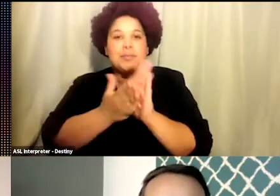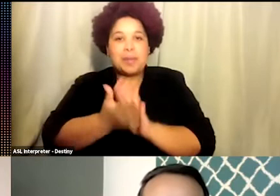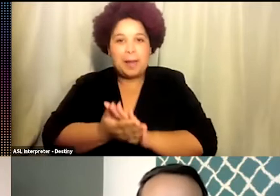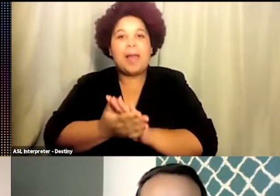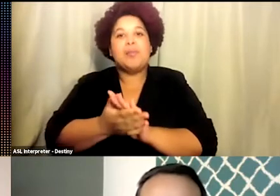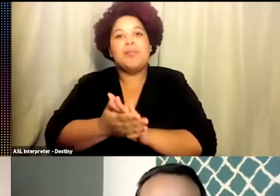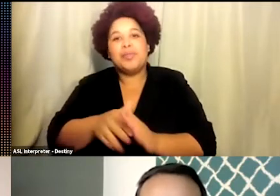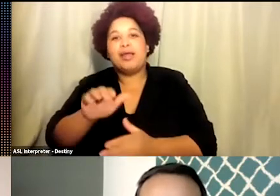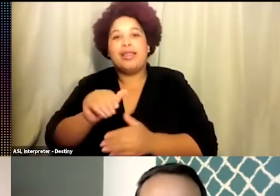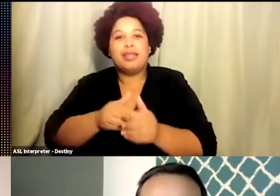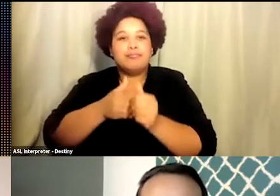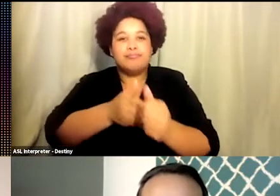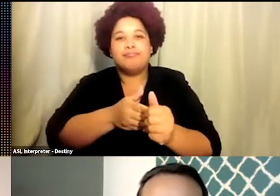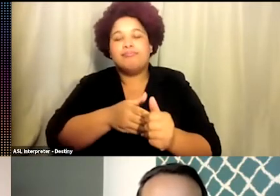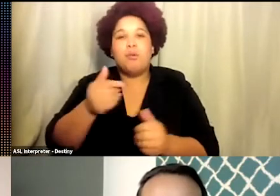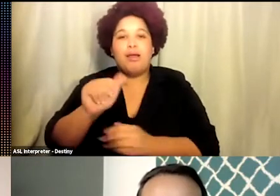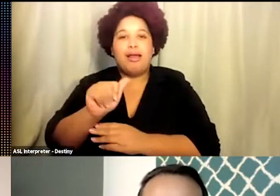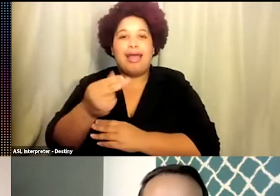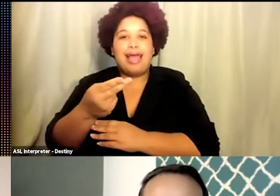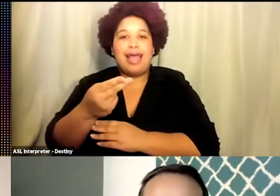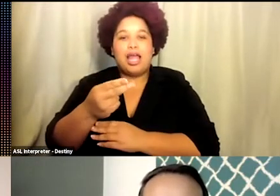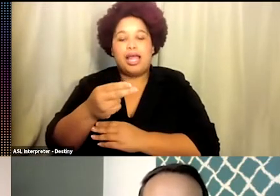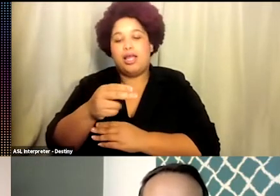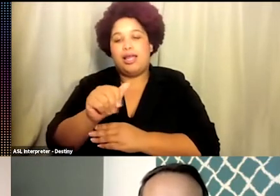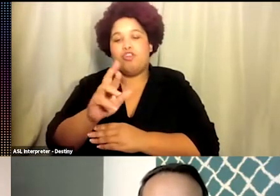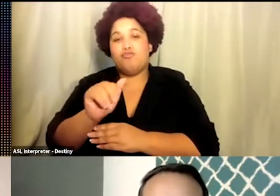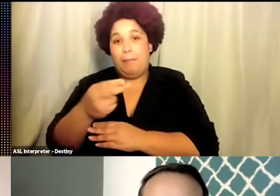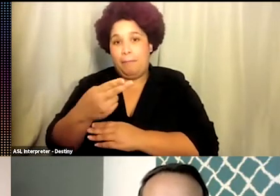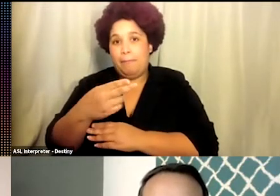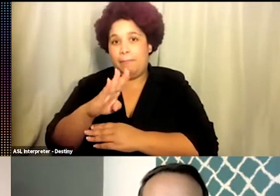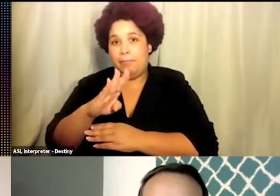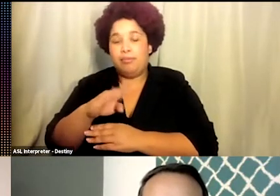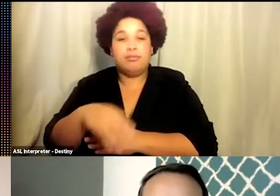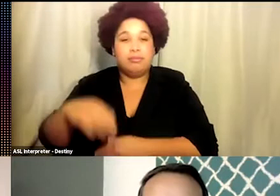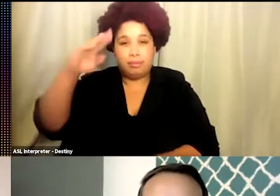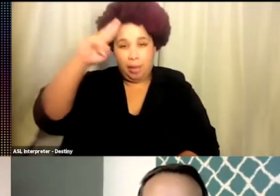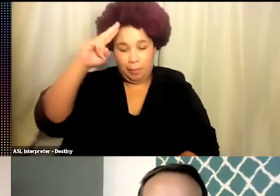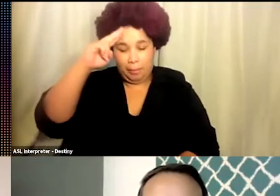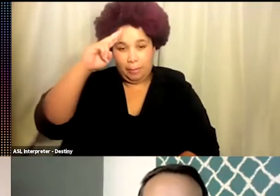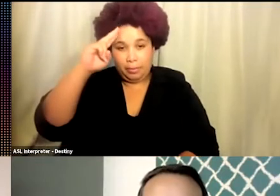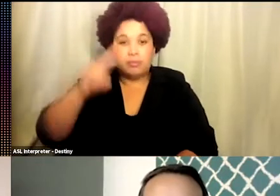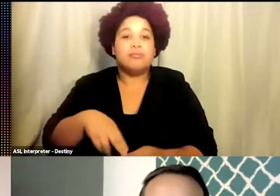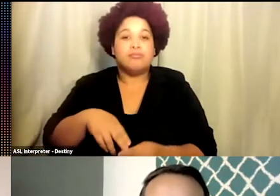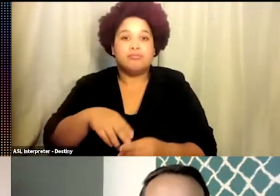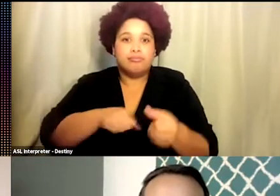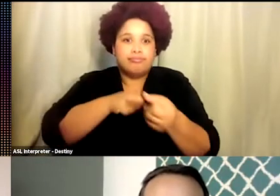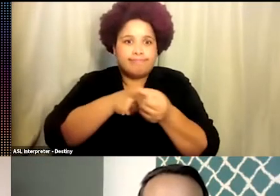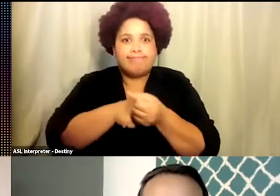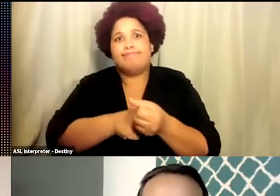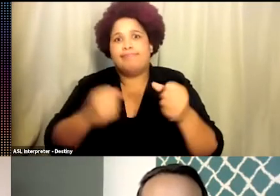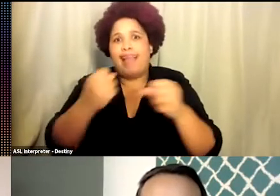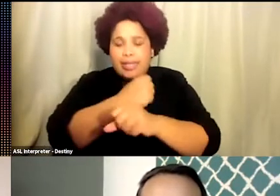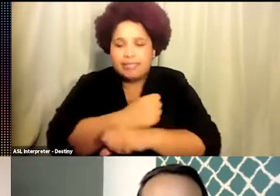think tank for Inclusion and Equity, a group of working TV writers advocating for diversity, equity, and responsible storytelling and